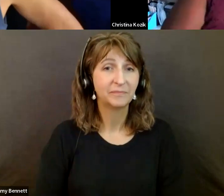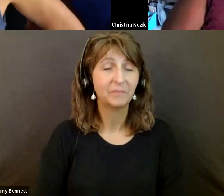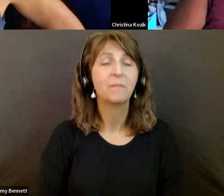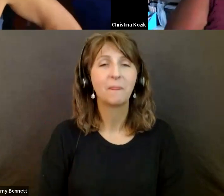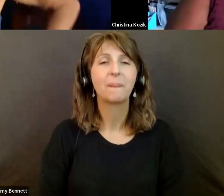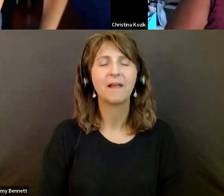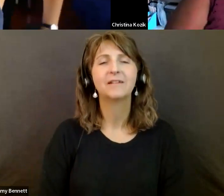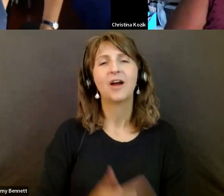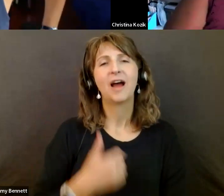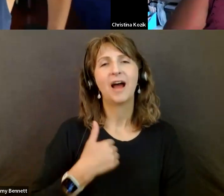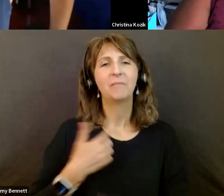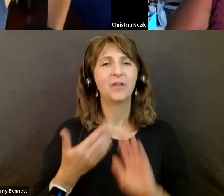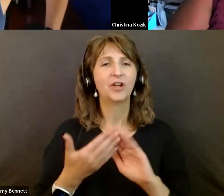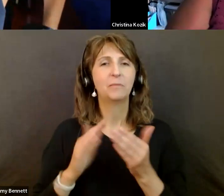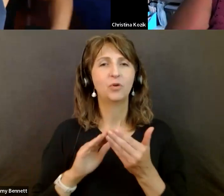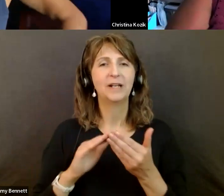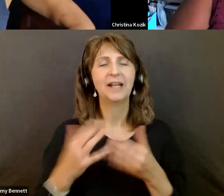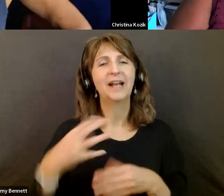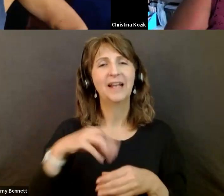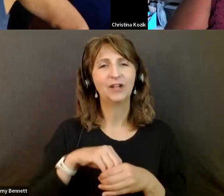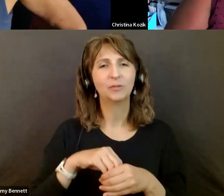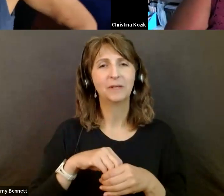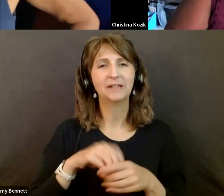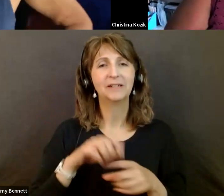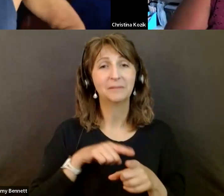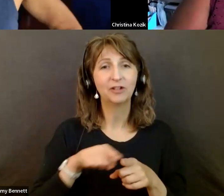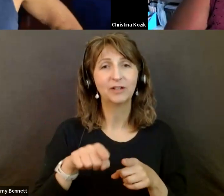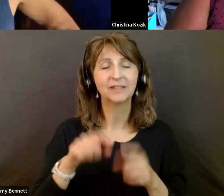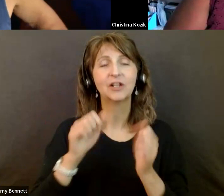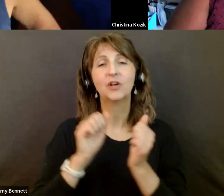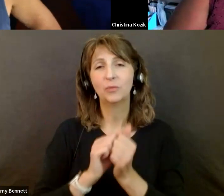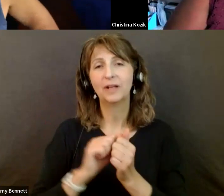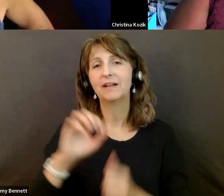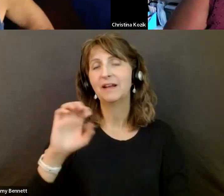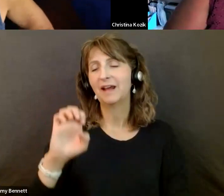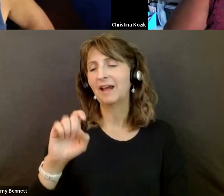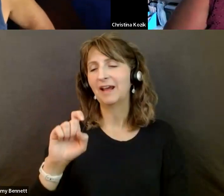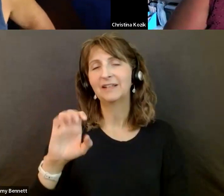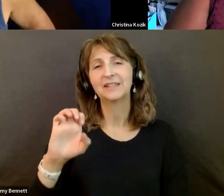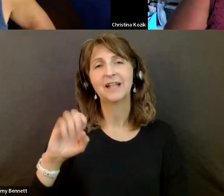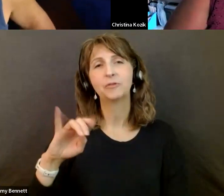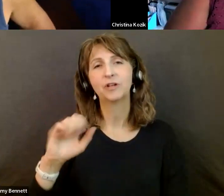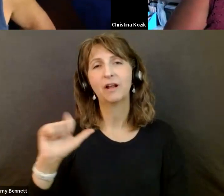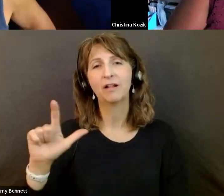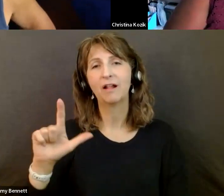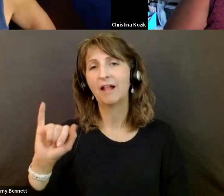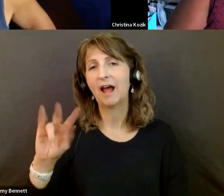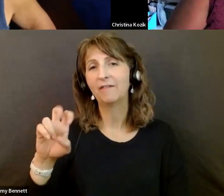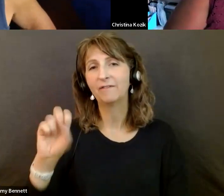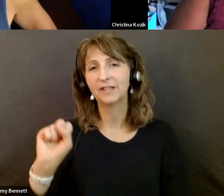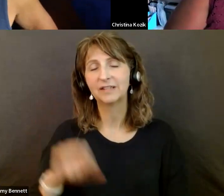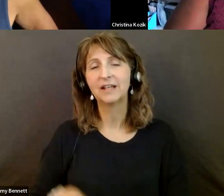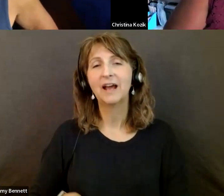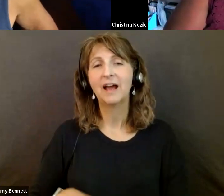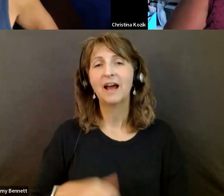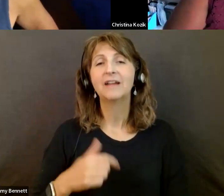Yeah, so I'm the Community Engagement Specialist with Exceptional Lives. And my title kind of says it all. I